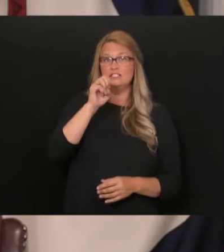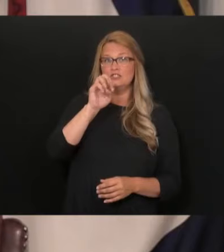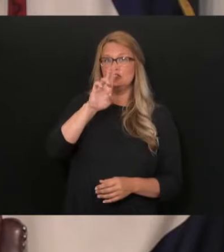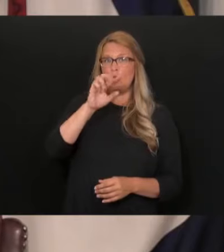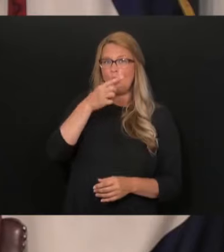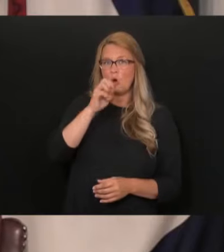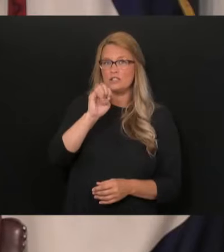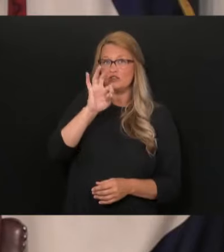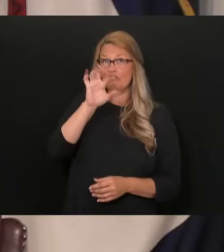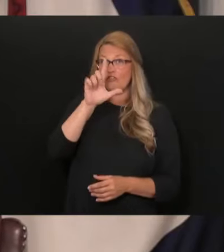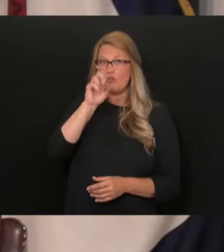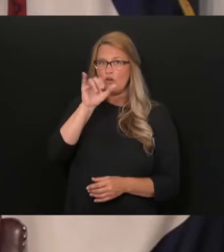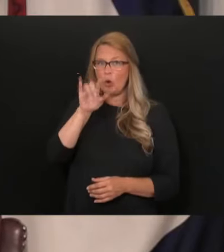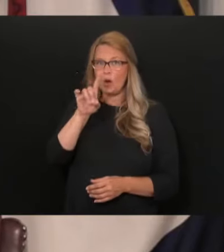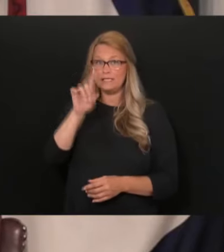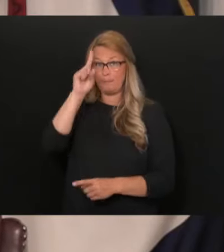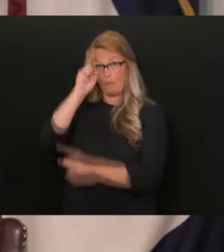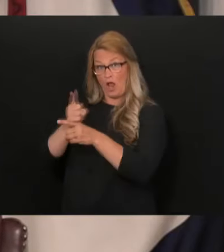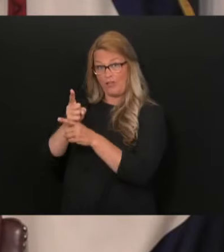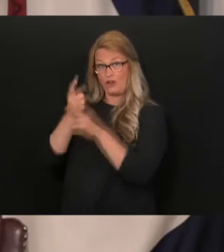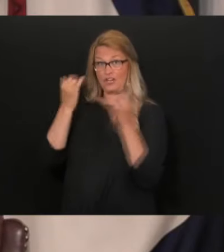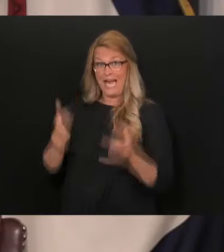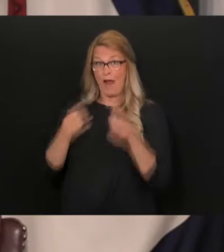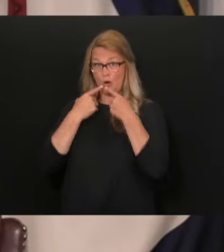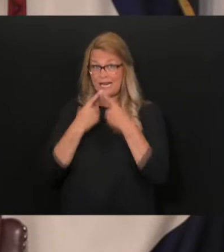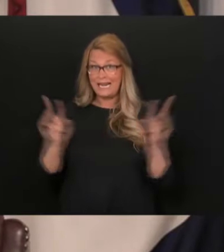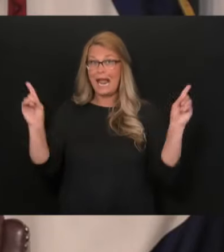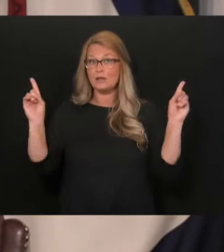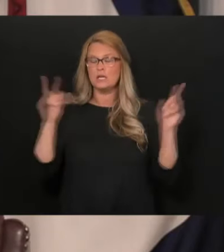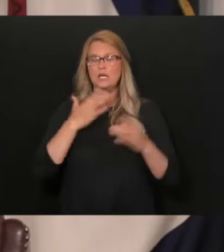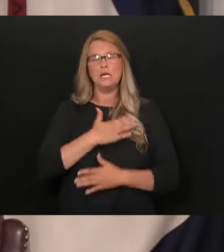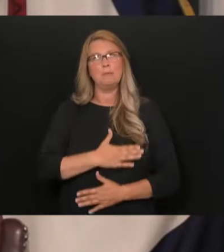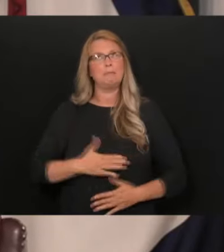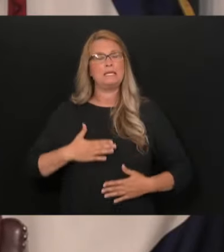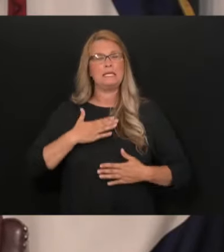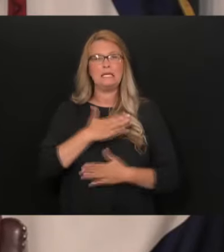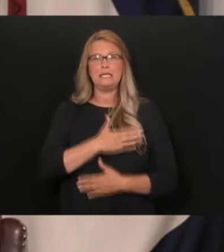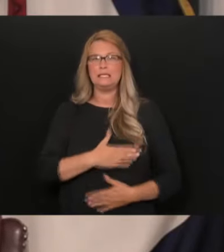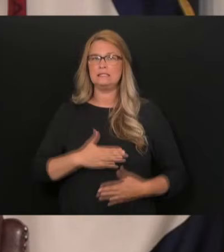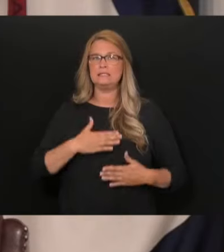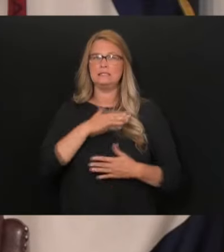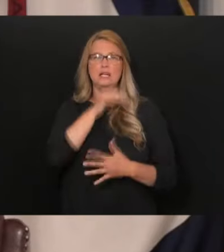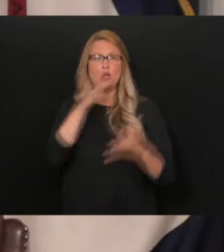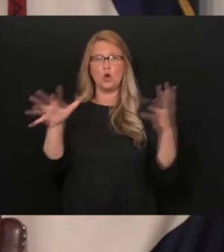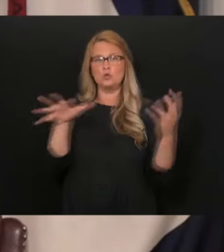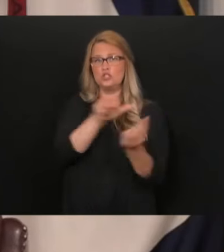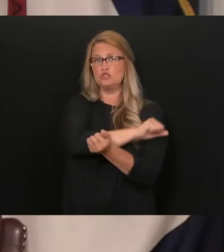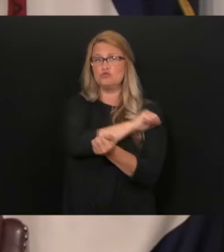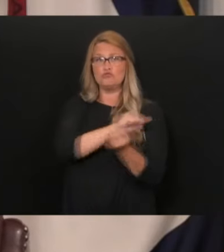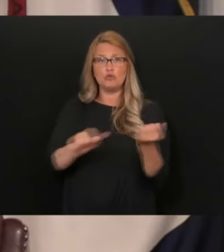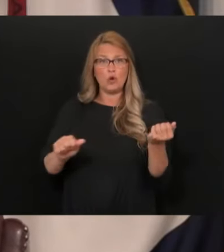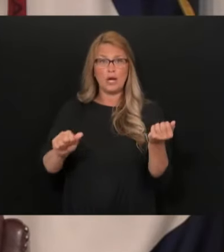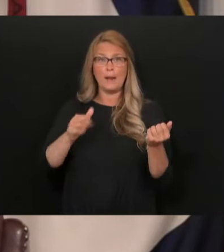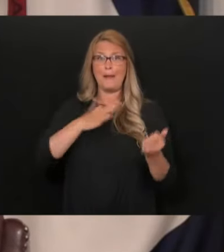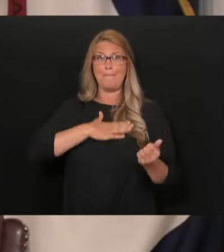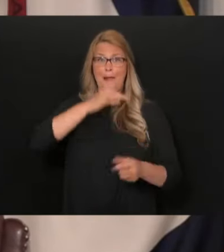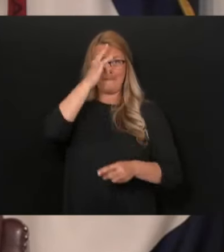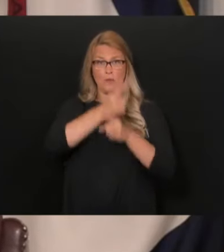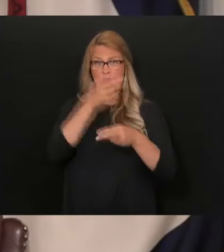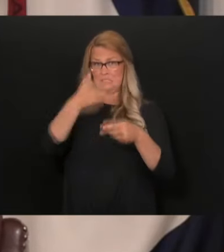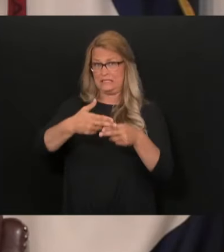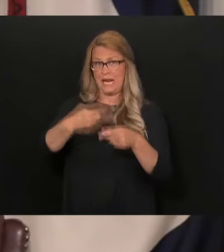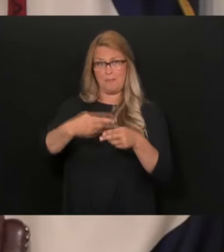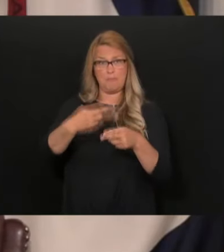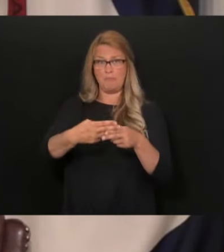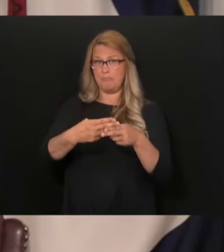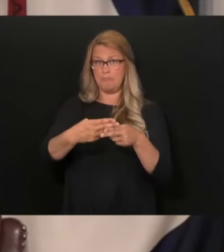brother is saying, please don't disgrace my brother, George Floyd.